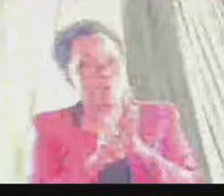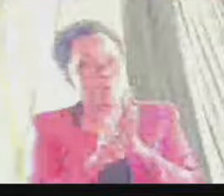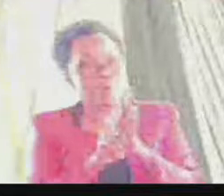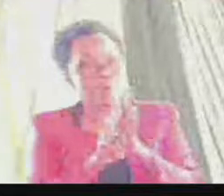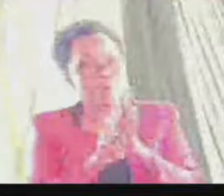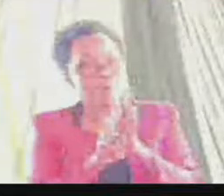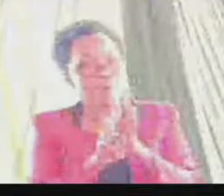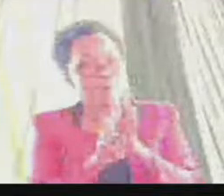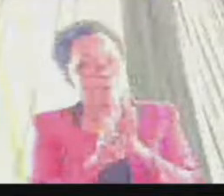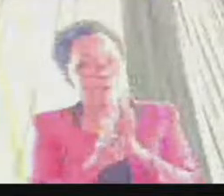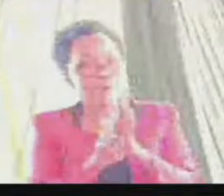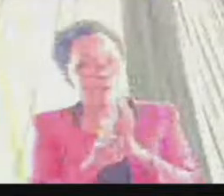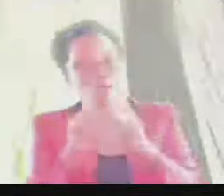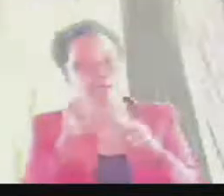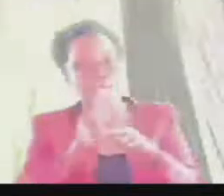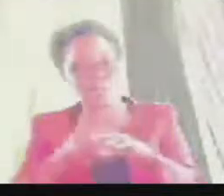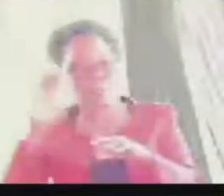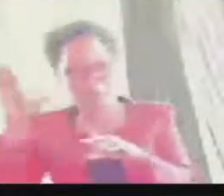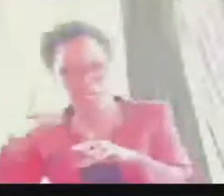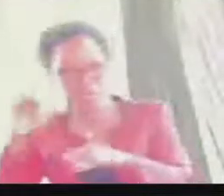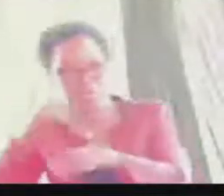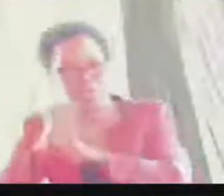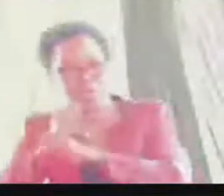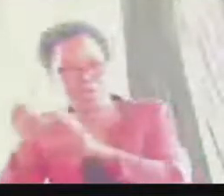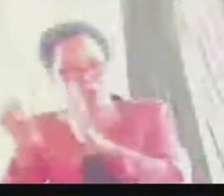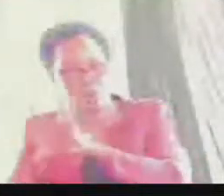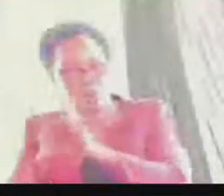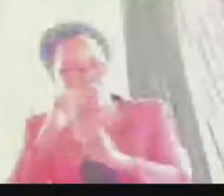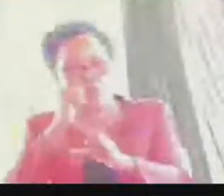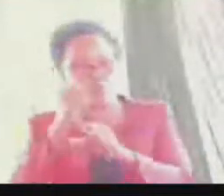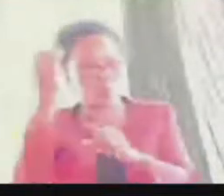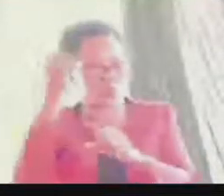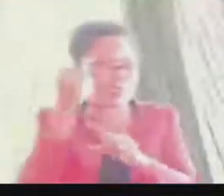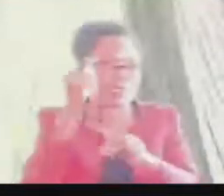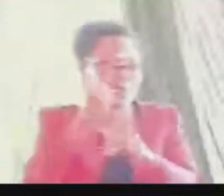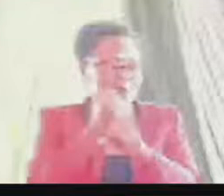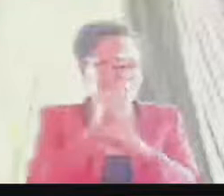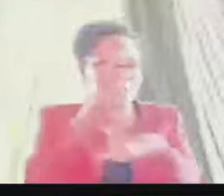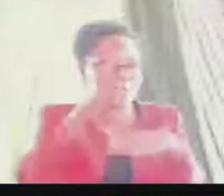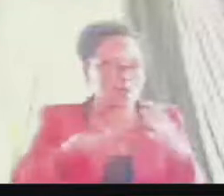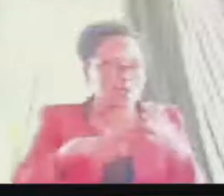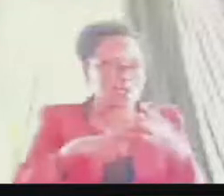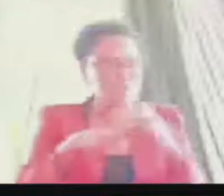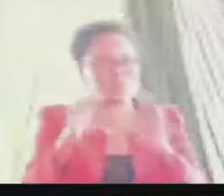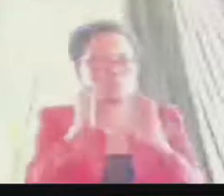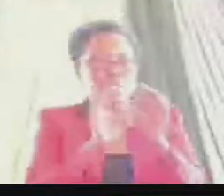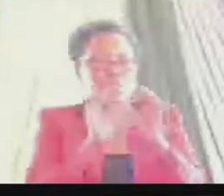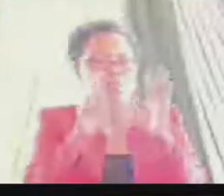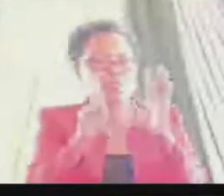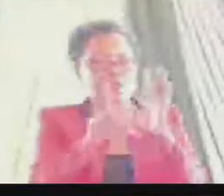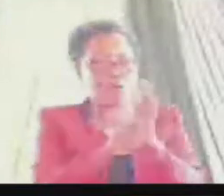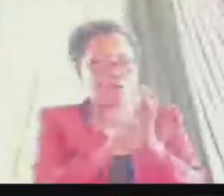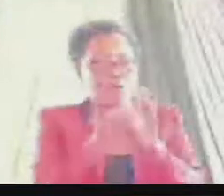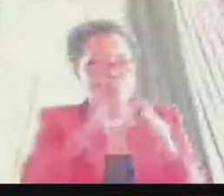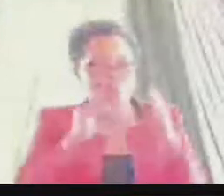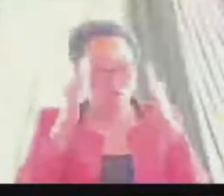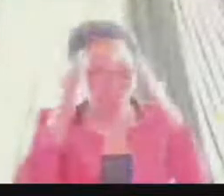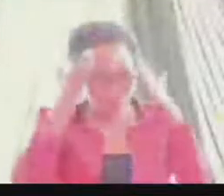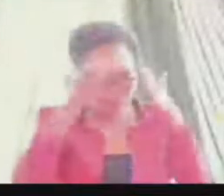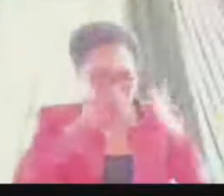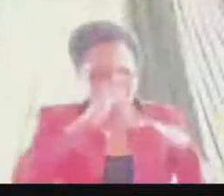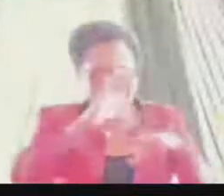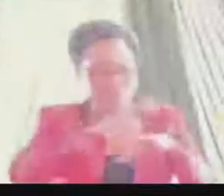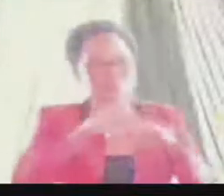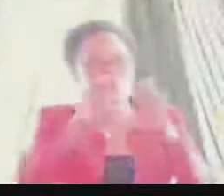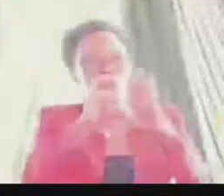passed by the legislature, and the main focus here is the Constitution. The judiciary will